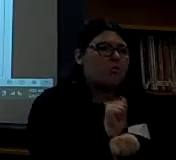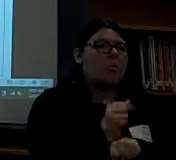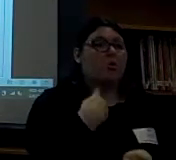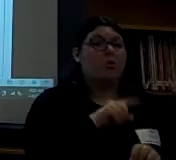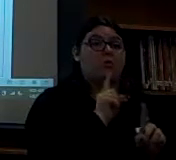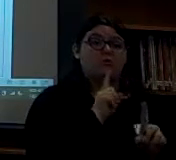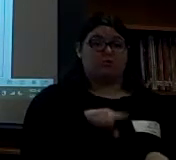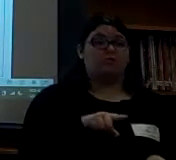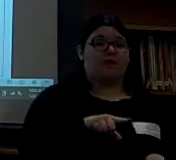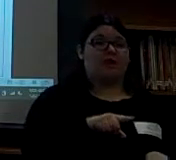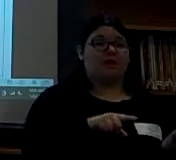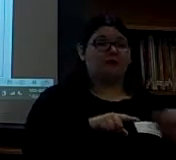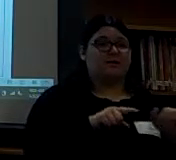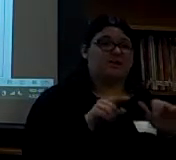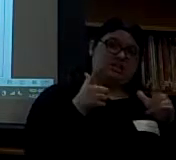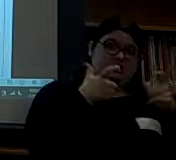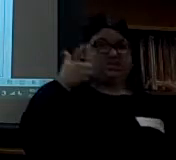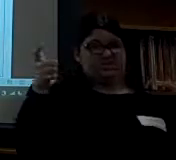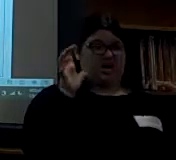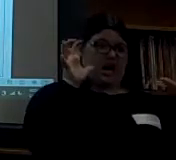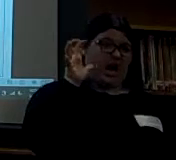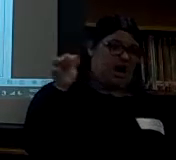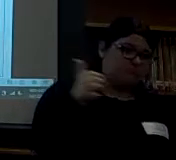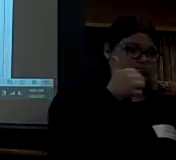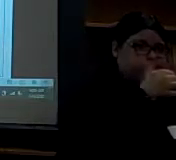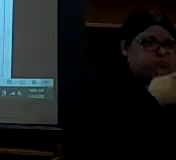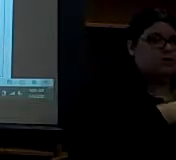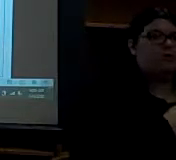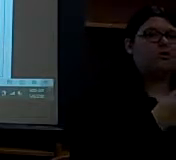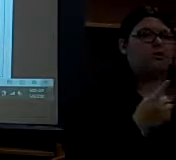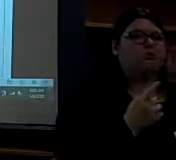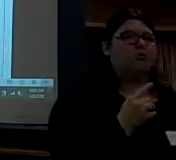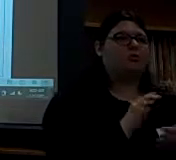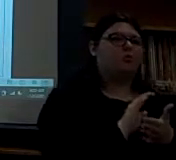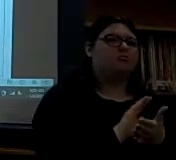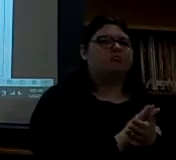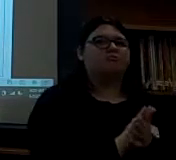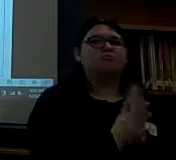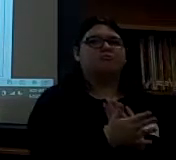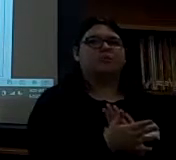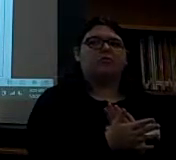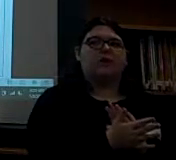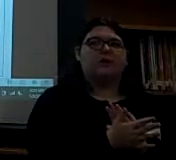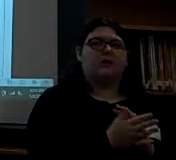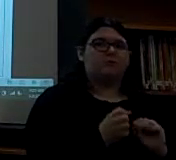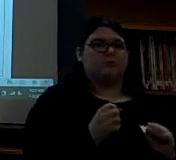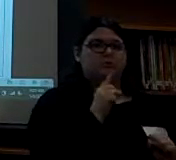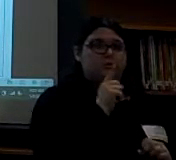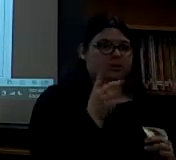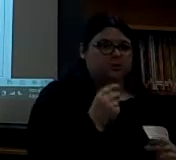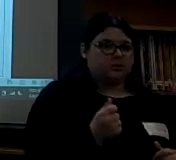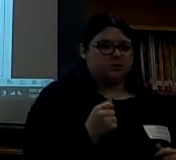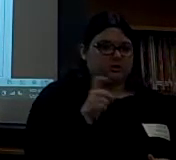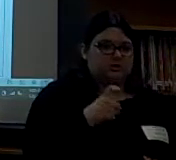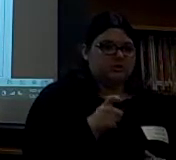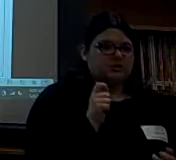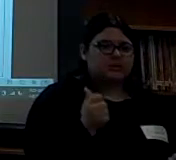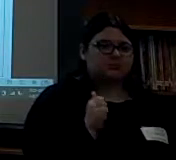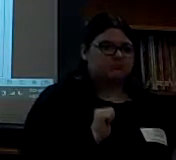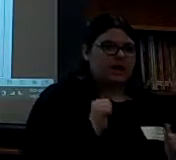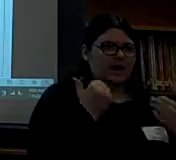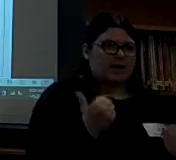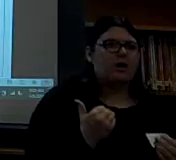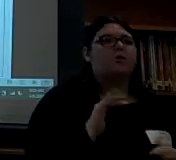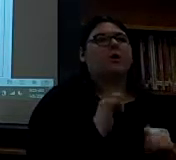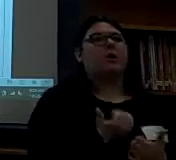actually respond as if it's this huge deal. We become very impulsive and self-centered. We're thinking about ourselves and, you know, how does this